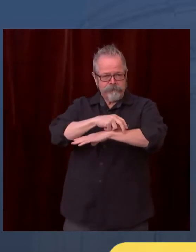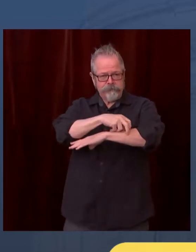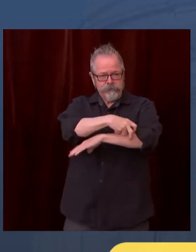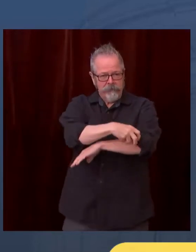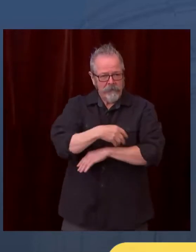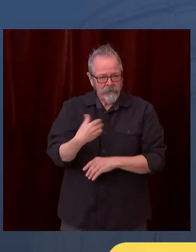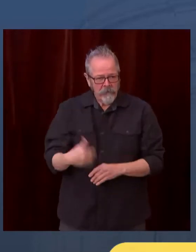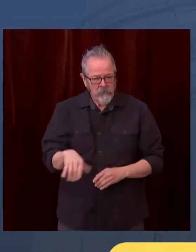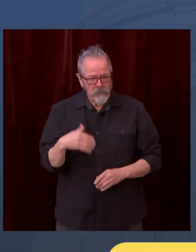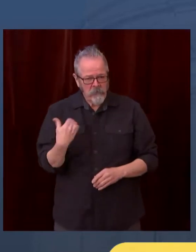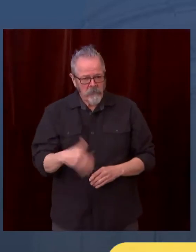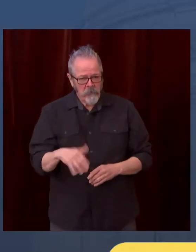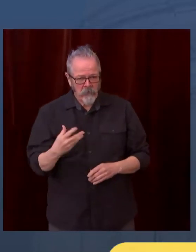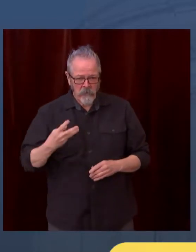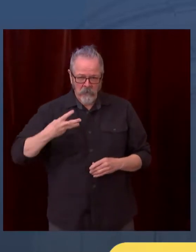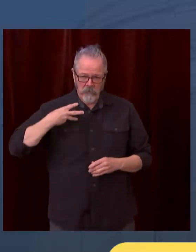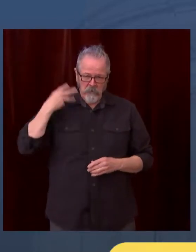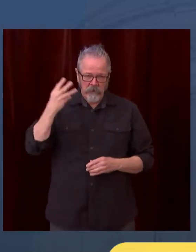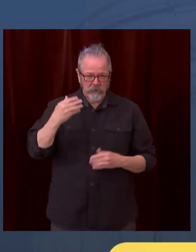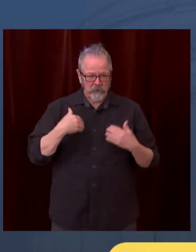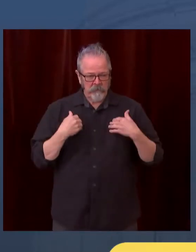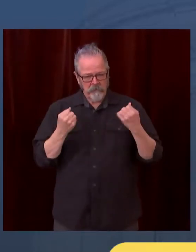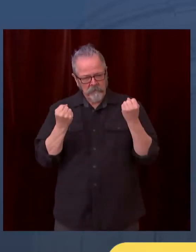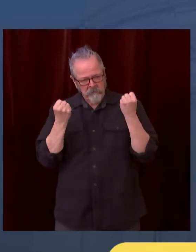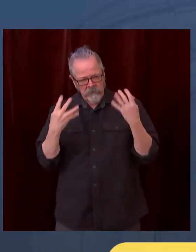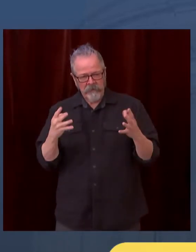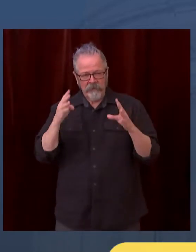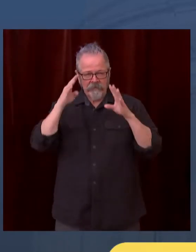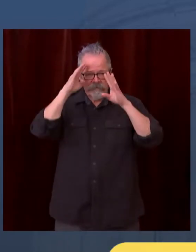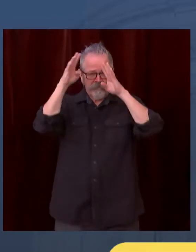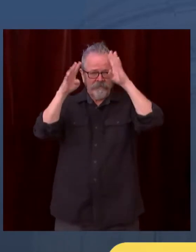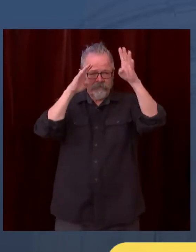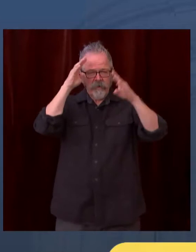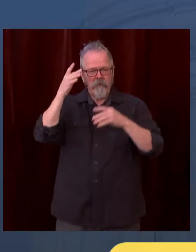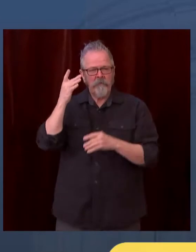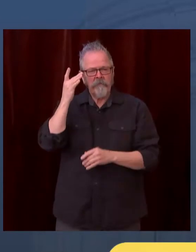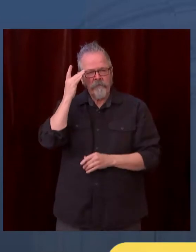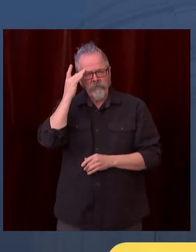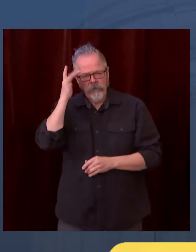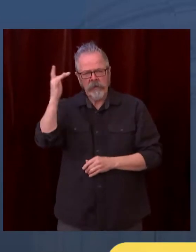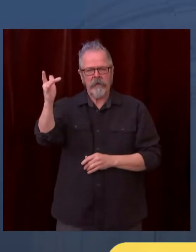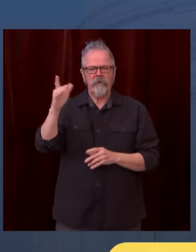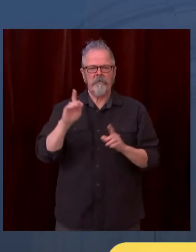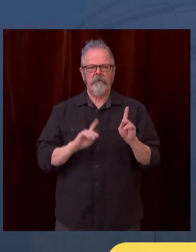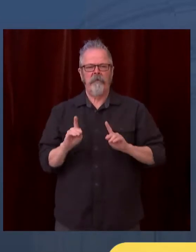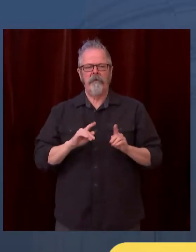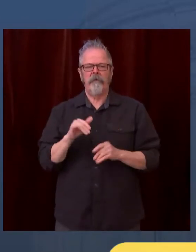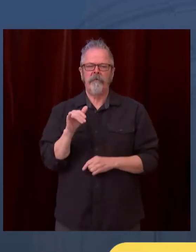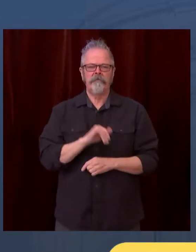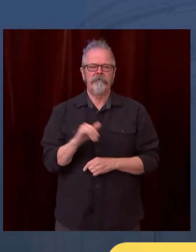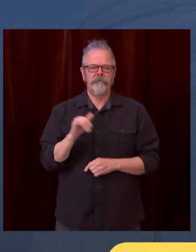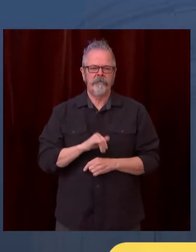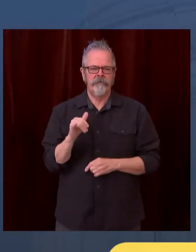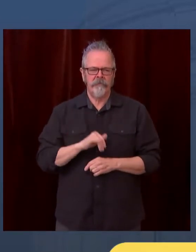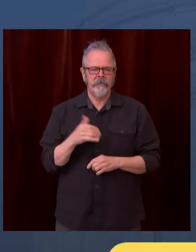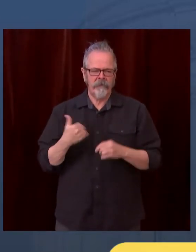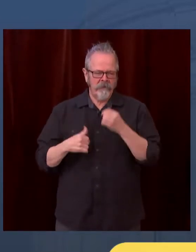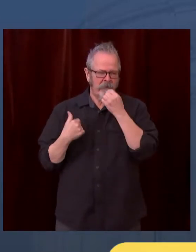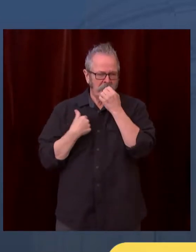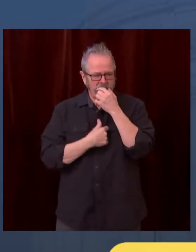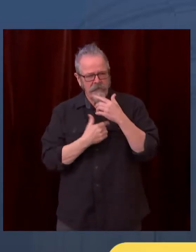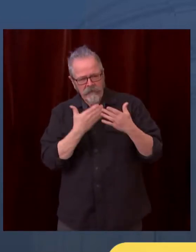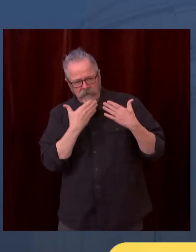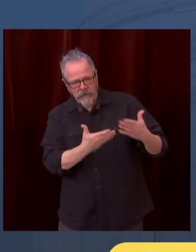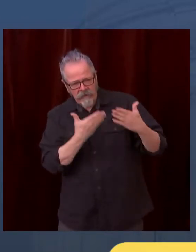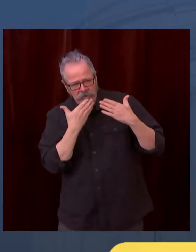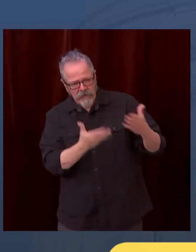Washington, for which we're so thankful. We're thankful to the people at Aerojet Rocketdyne in Redmond who